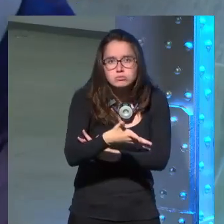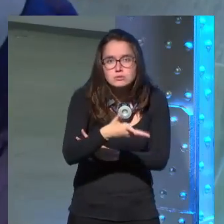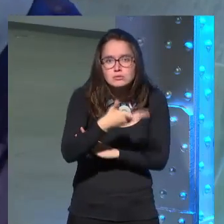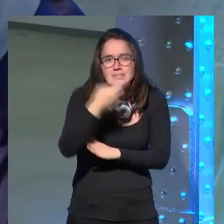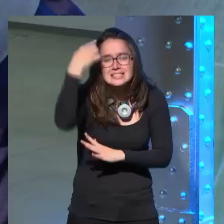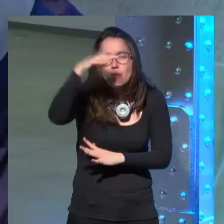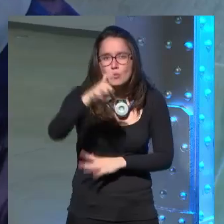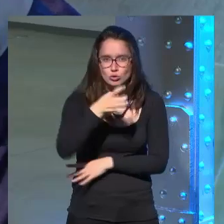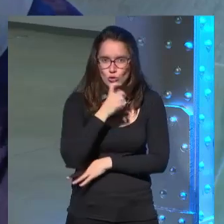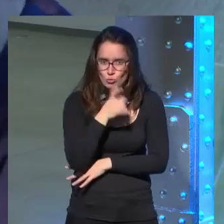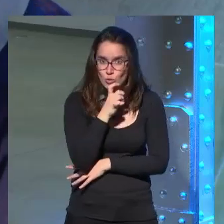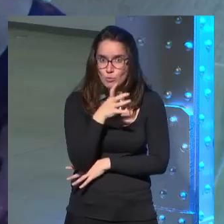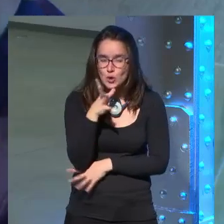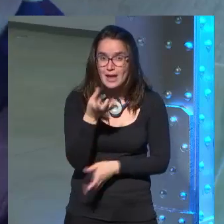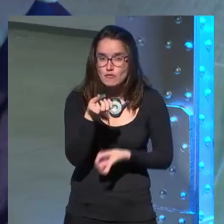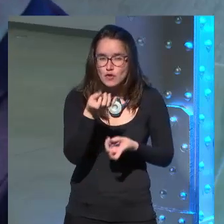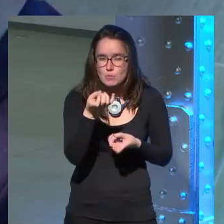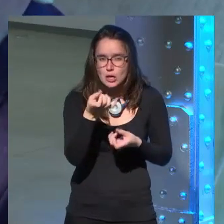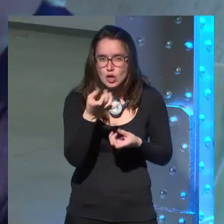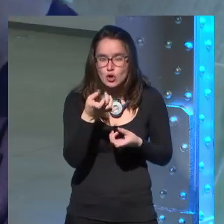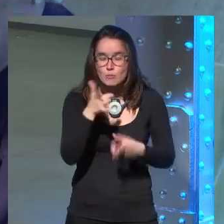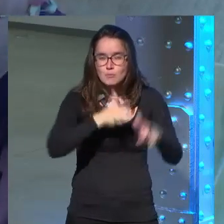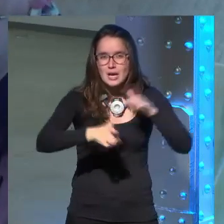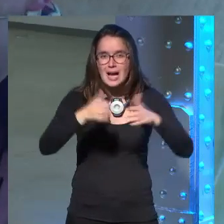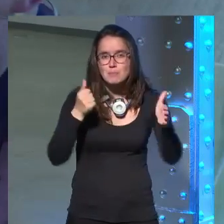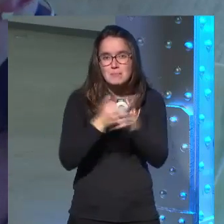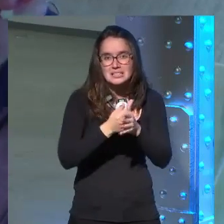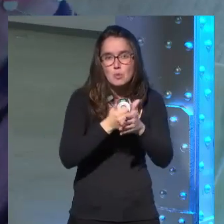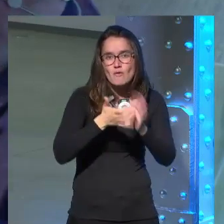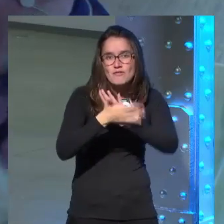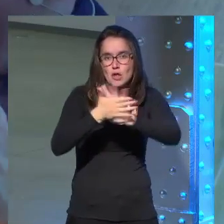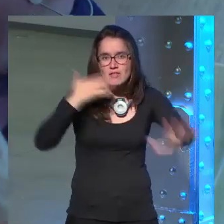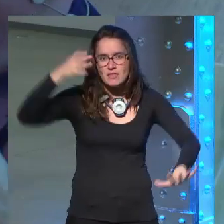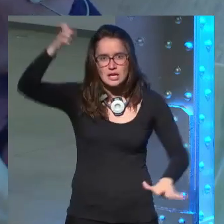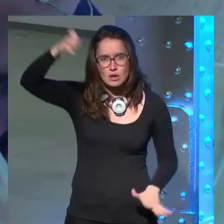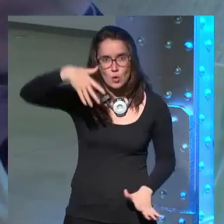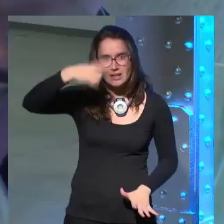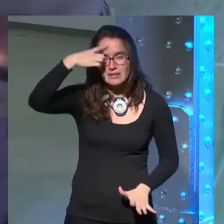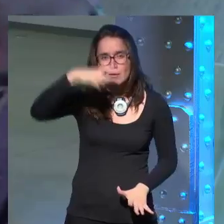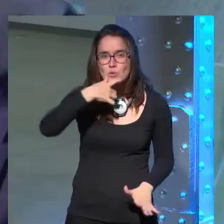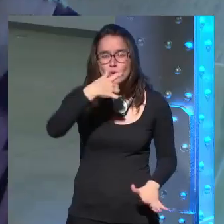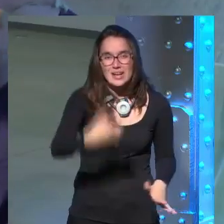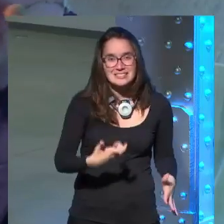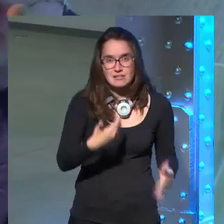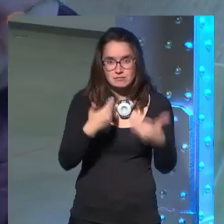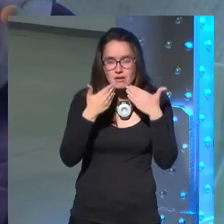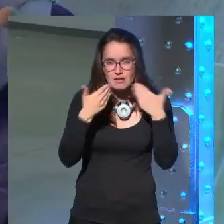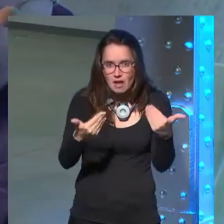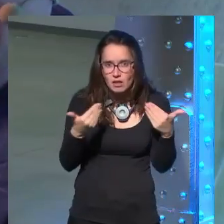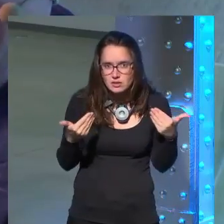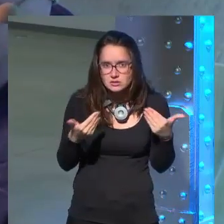information travels at the speed of light, maximum speed it can go, we know from Einstein. So the universe has only been going